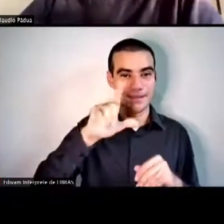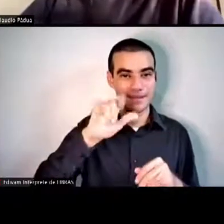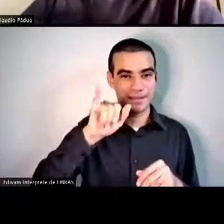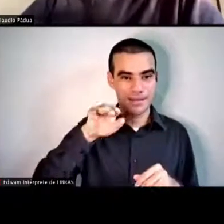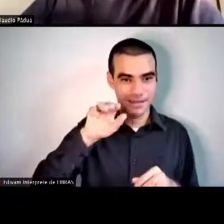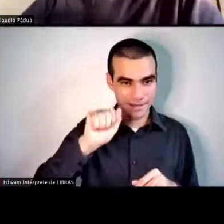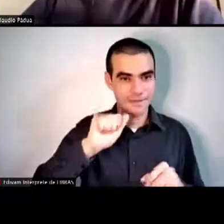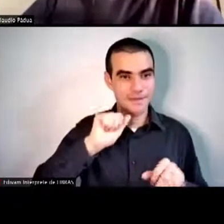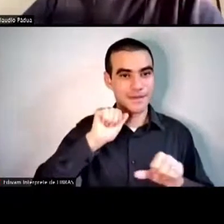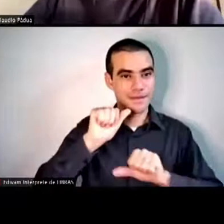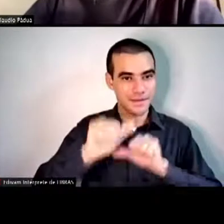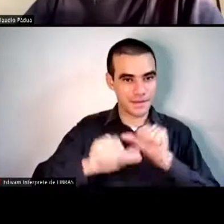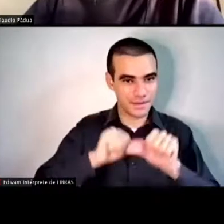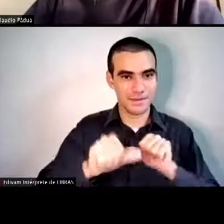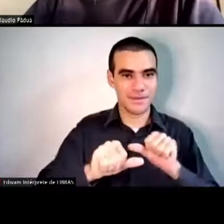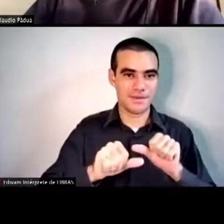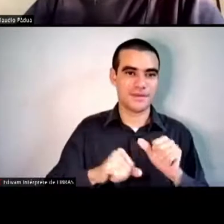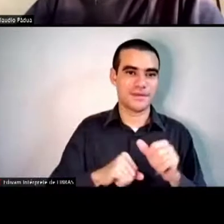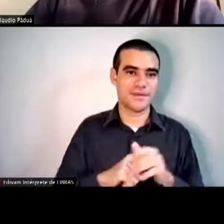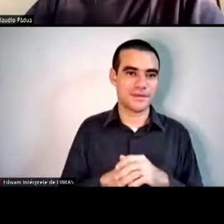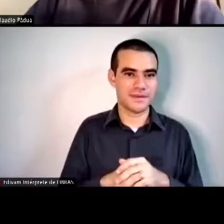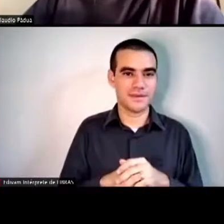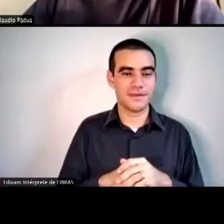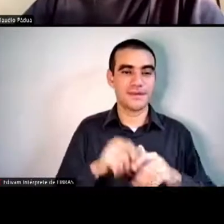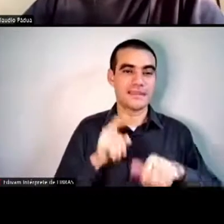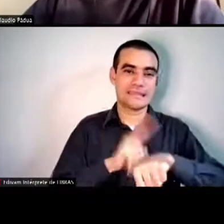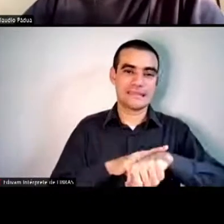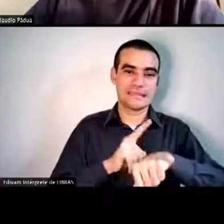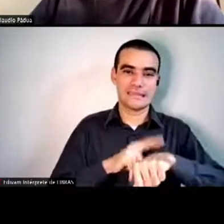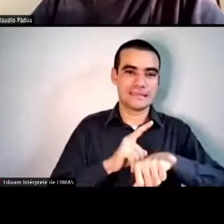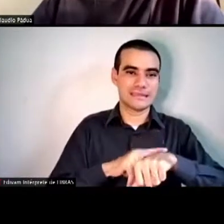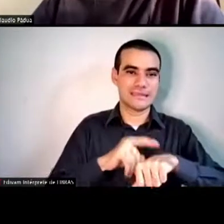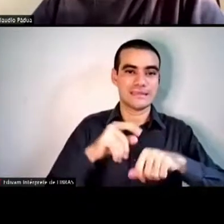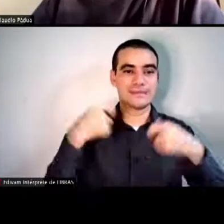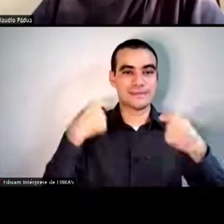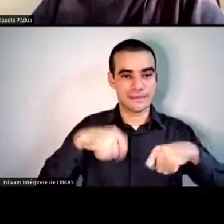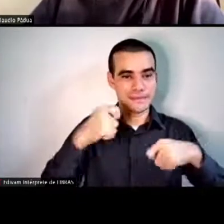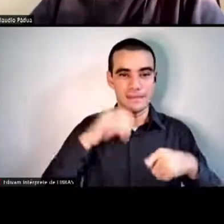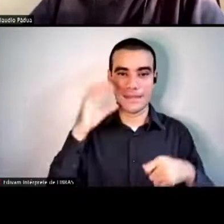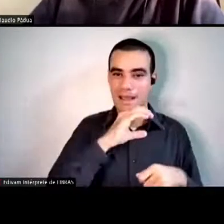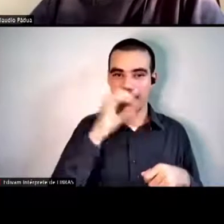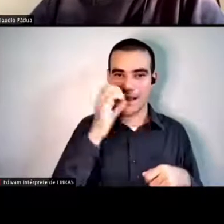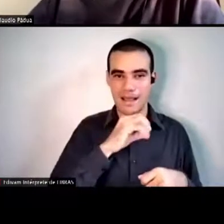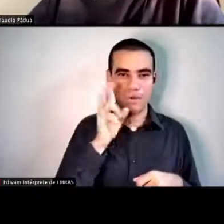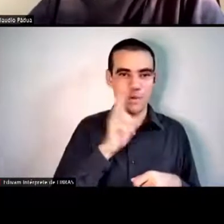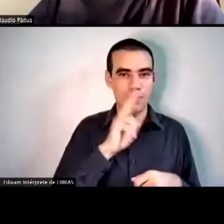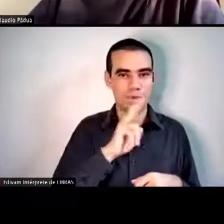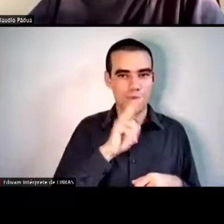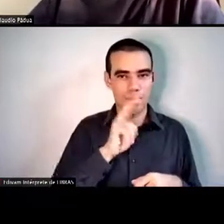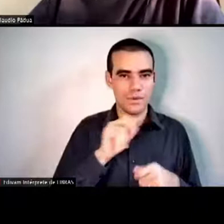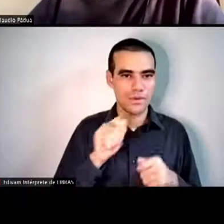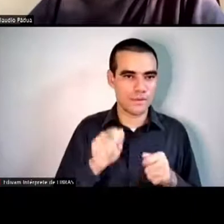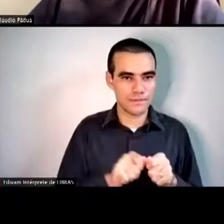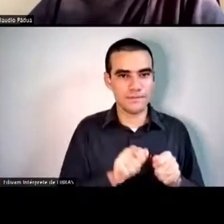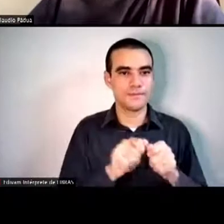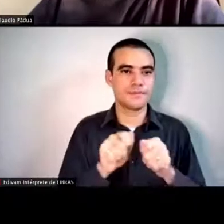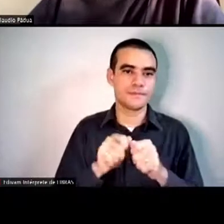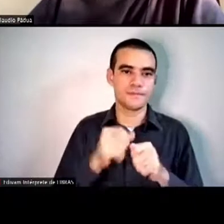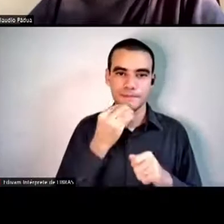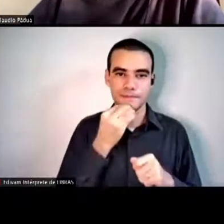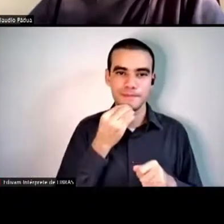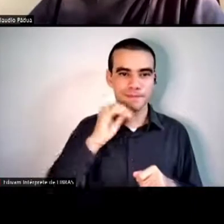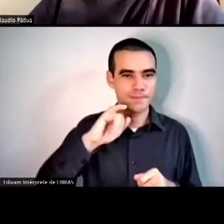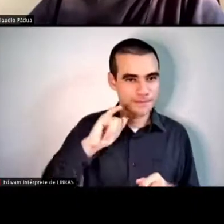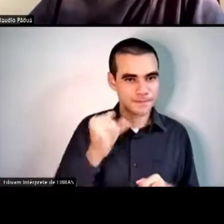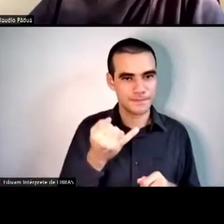The climate is changing. We don't have infinite time. We need to act now so we